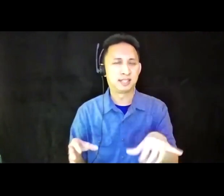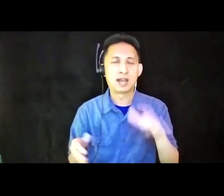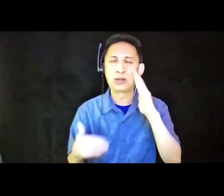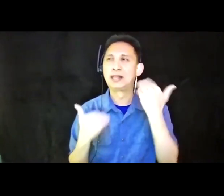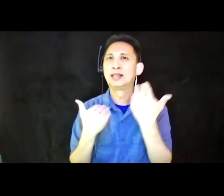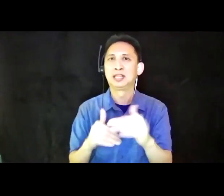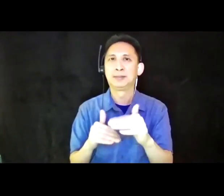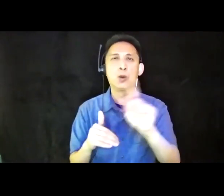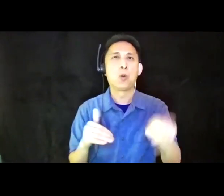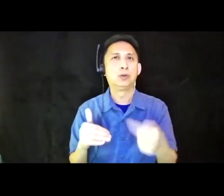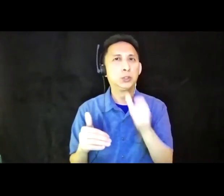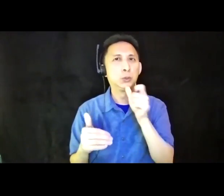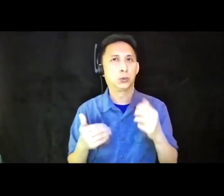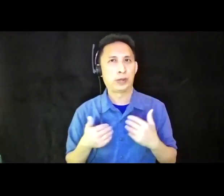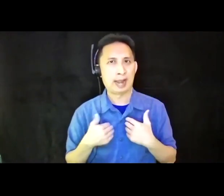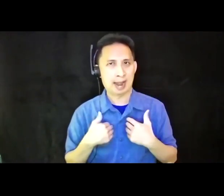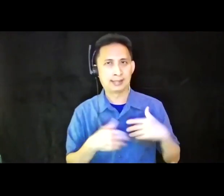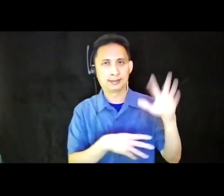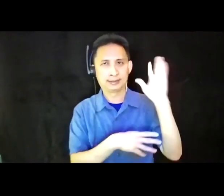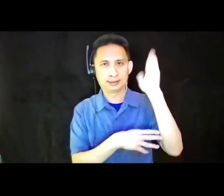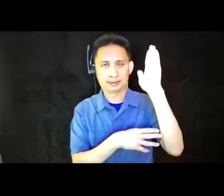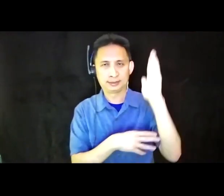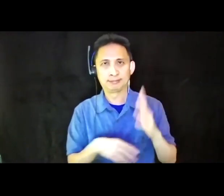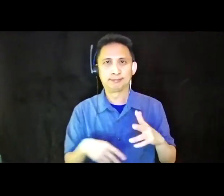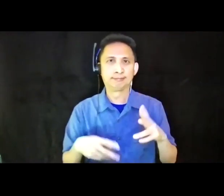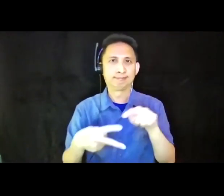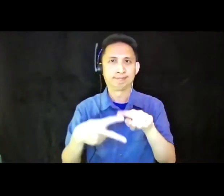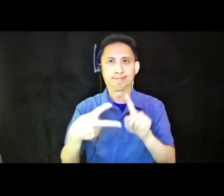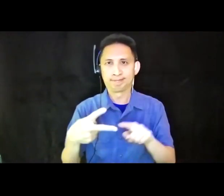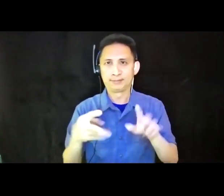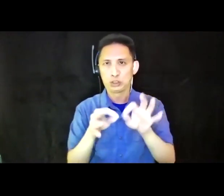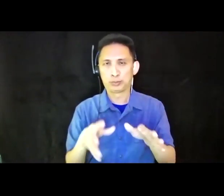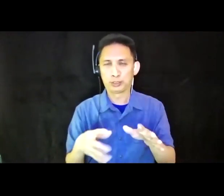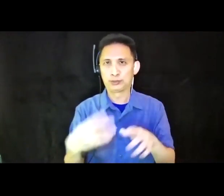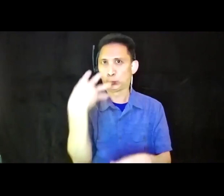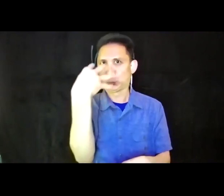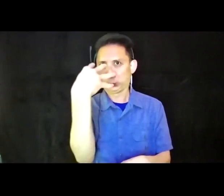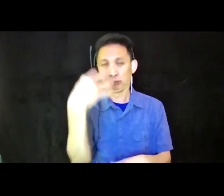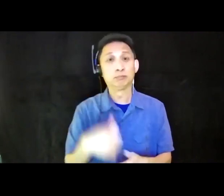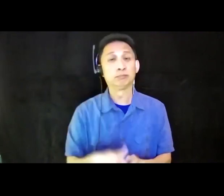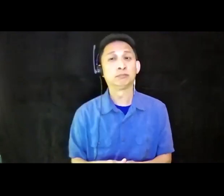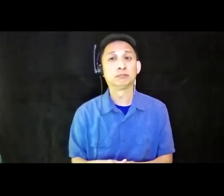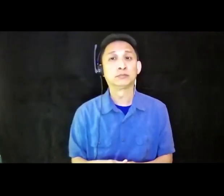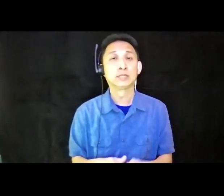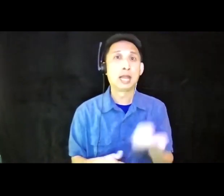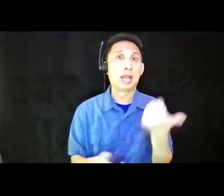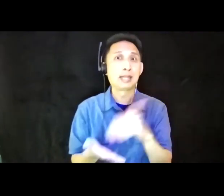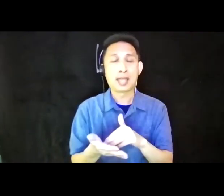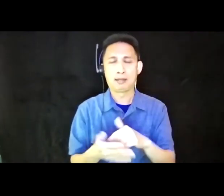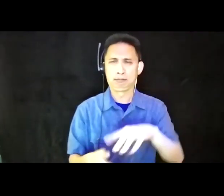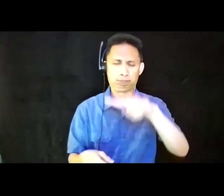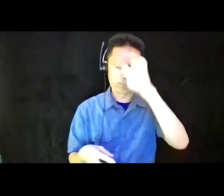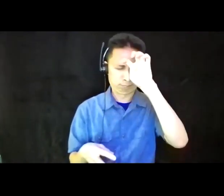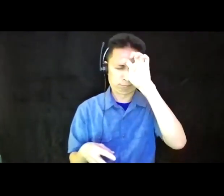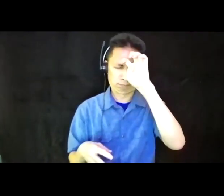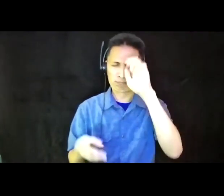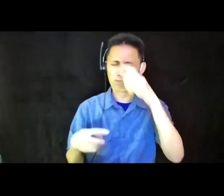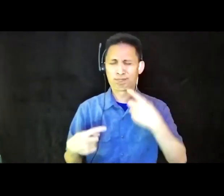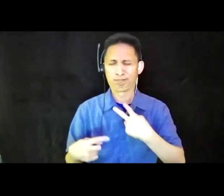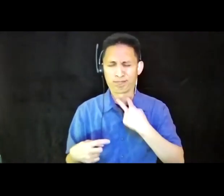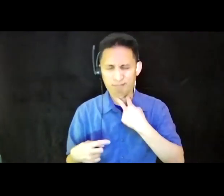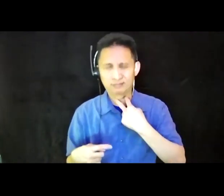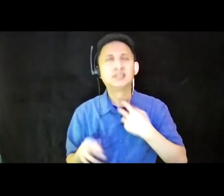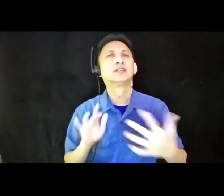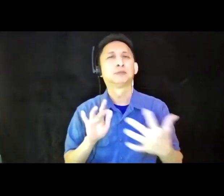video is turned on, who would be our speakers and interpreters. If you have any questions, feel free to reach out to the team again. Next,